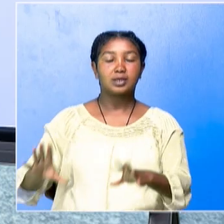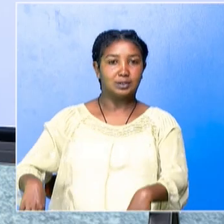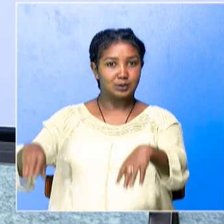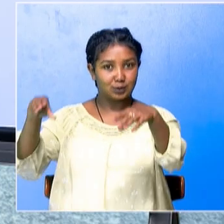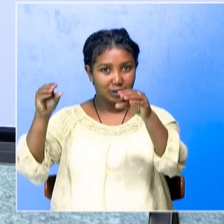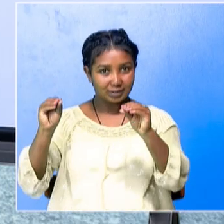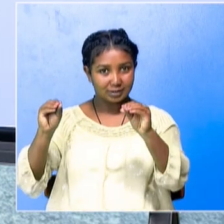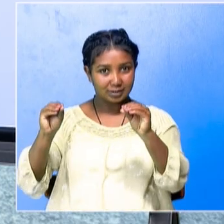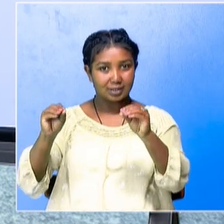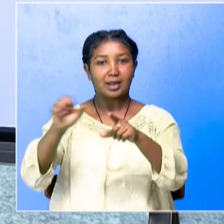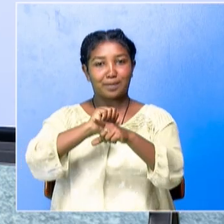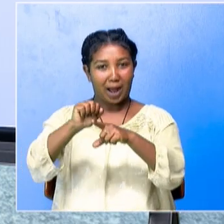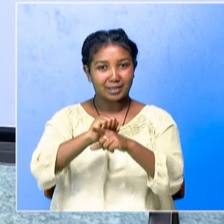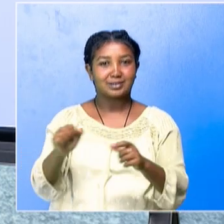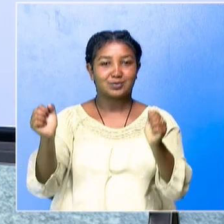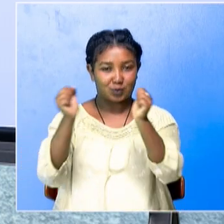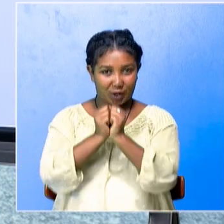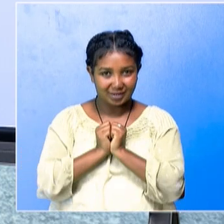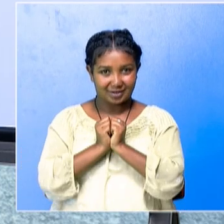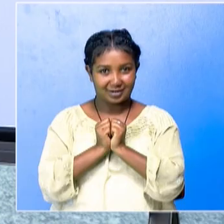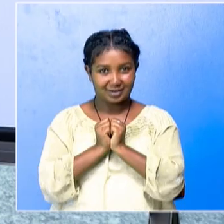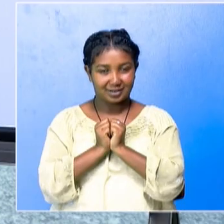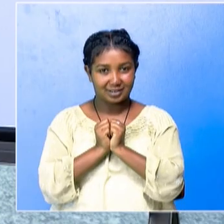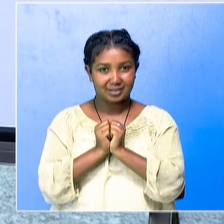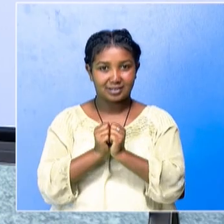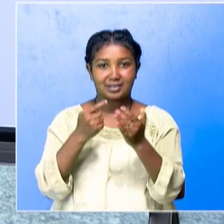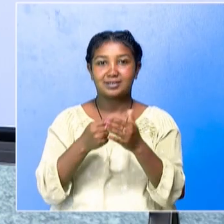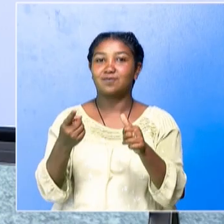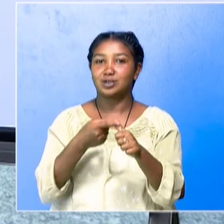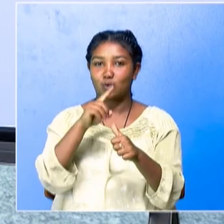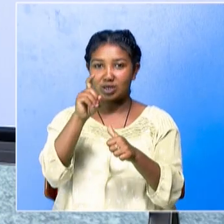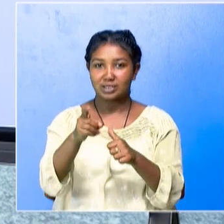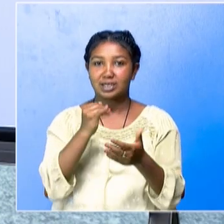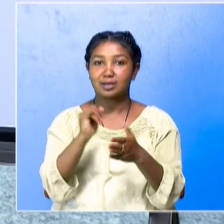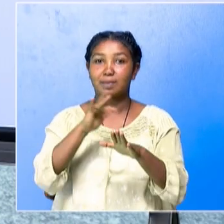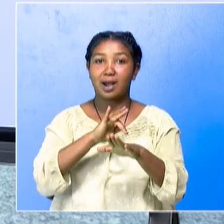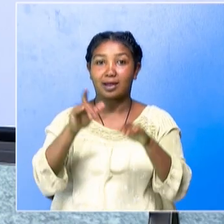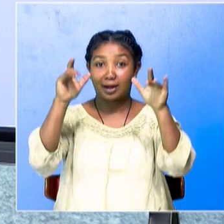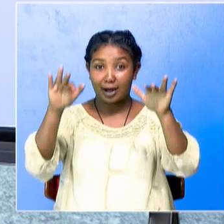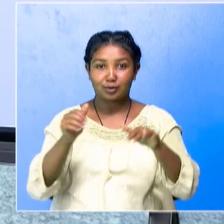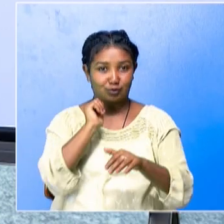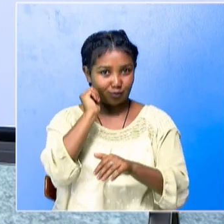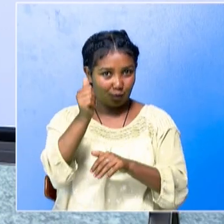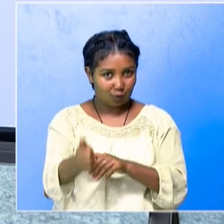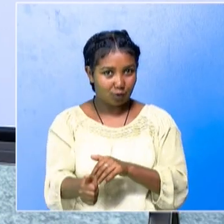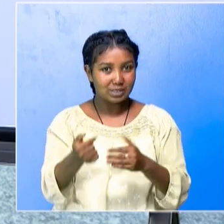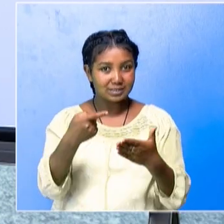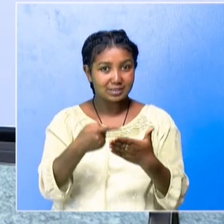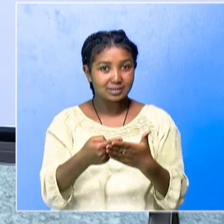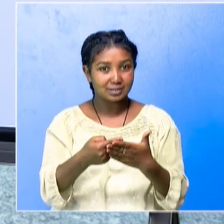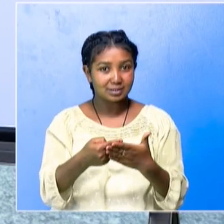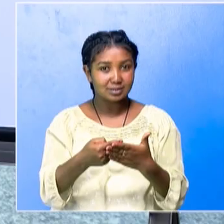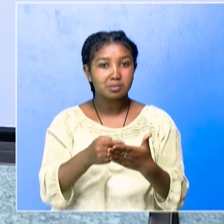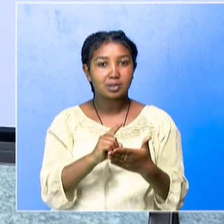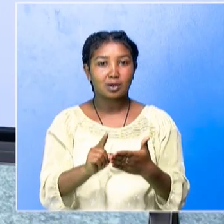Students, let us practice these questions together. Here is the first question. It blank rain tomorrow. This question